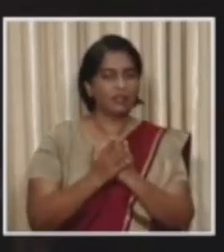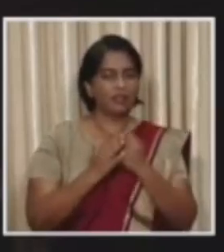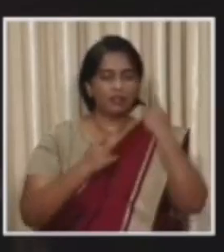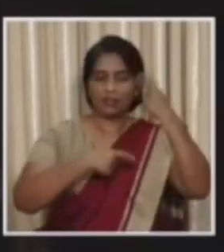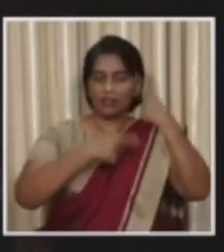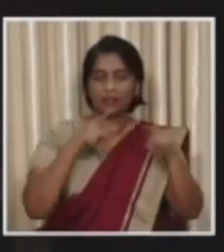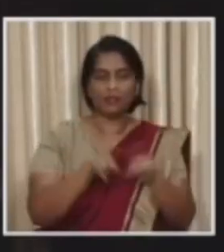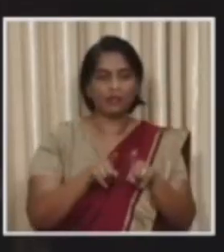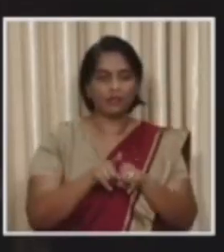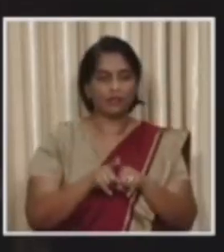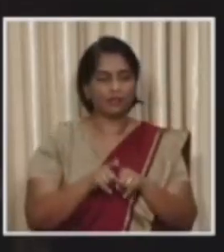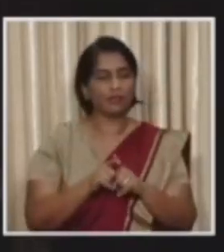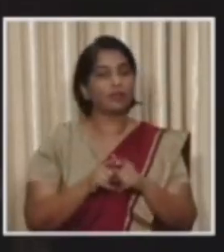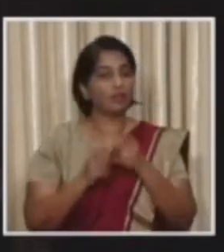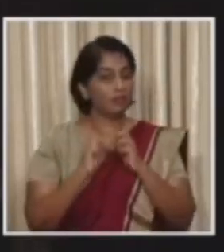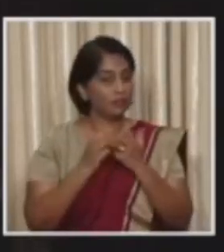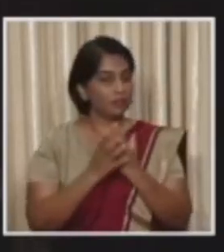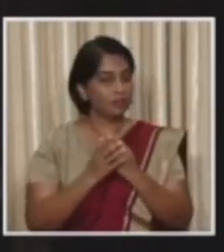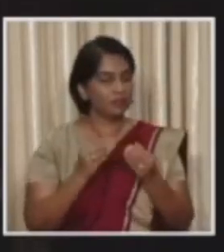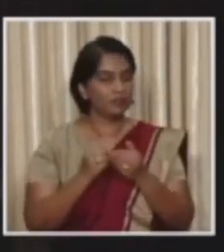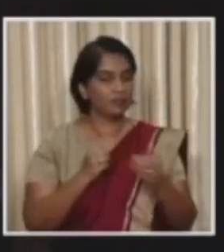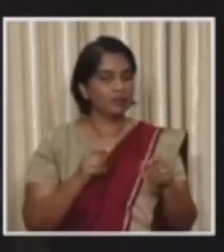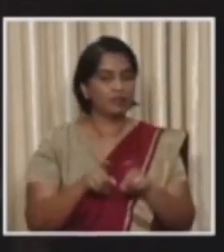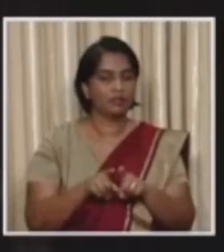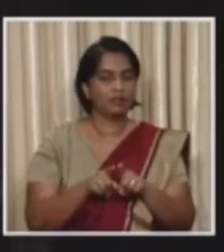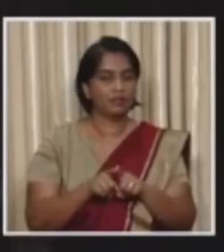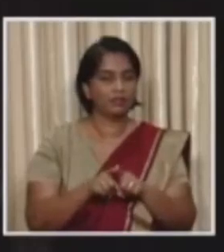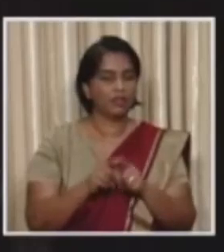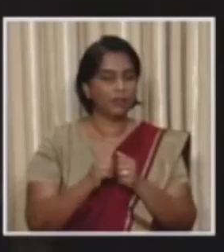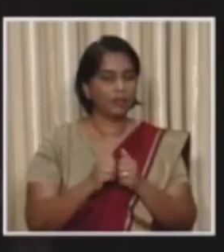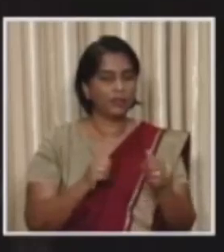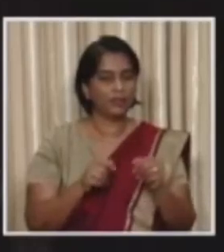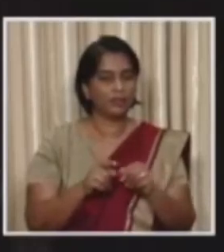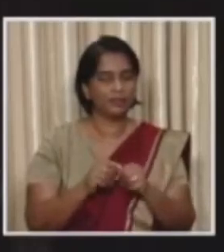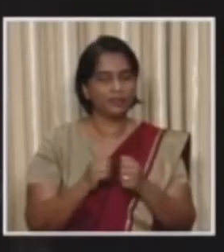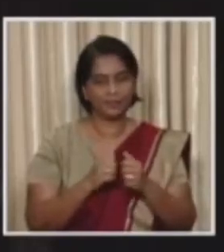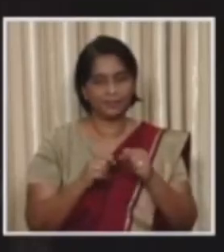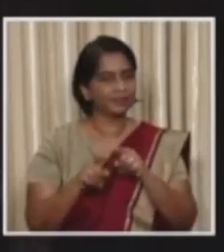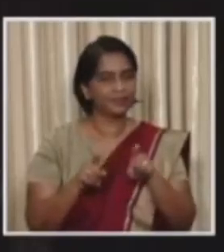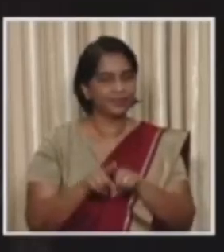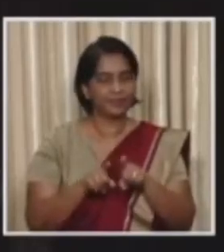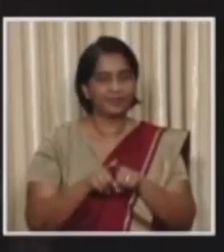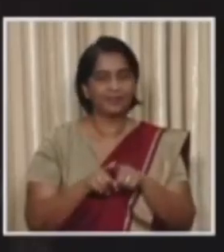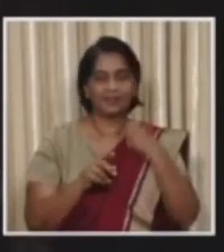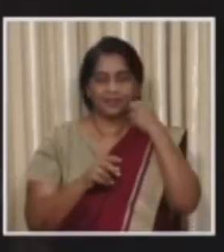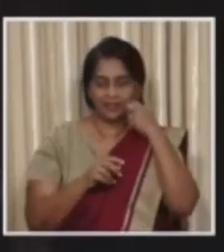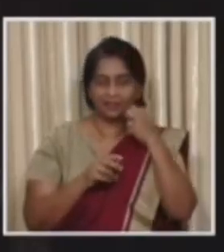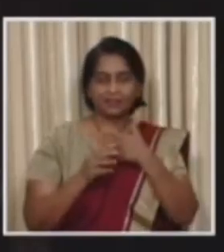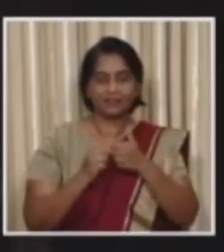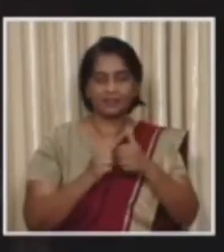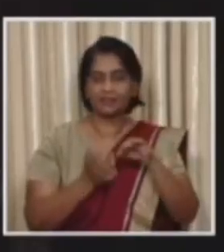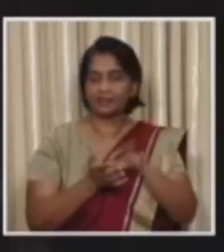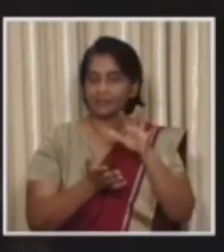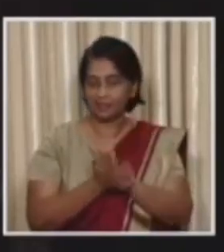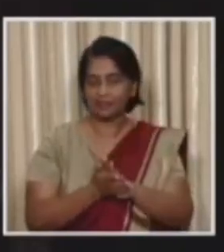run into another Janaka Ratnayaka drama where the whole nation is losing trust between the citizen